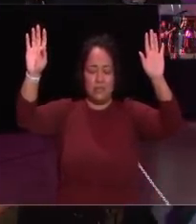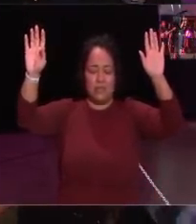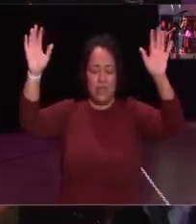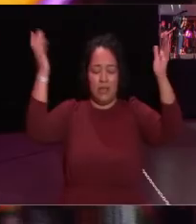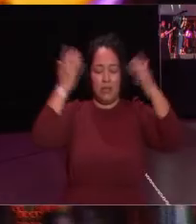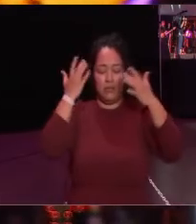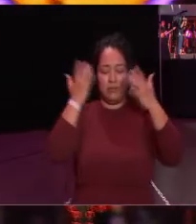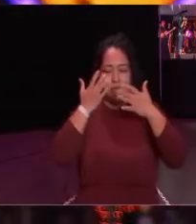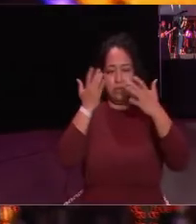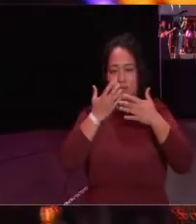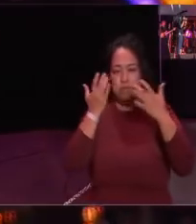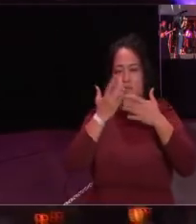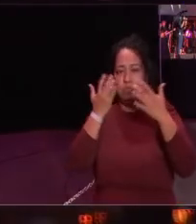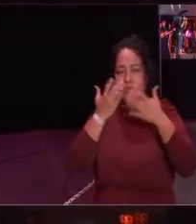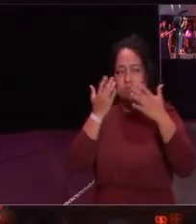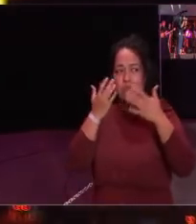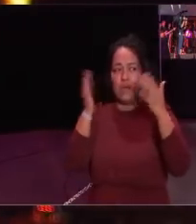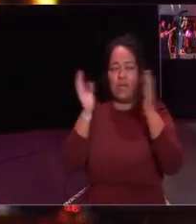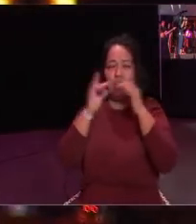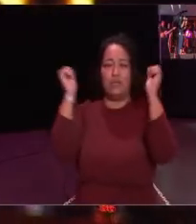Wow.